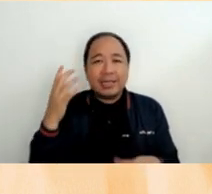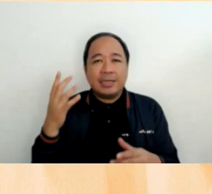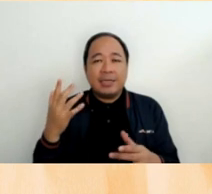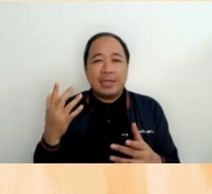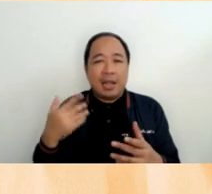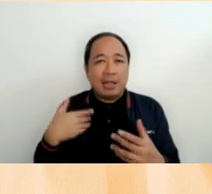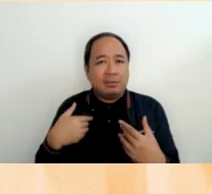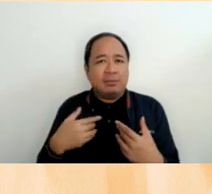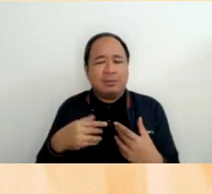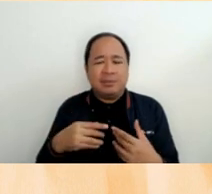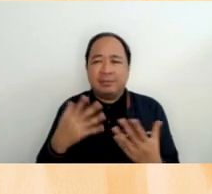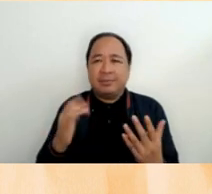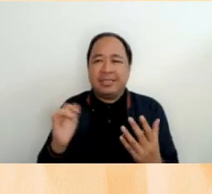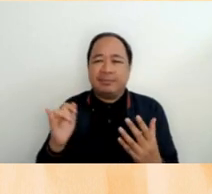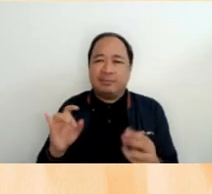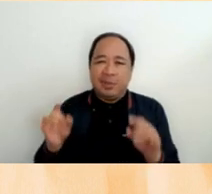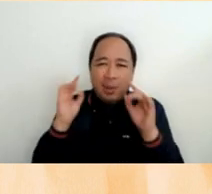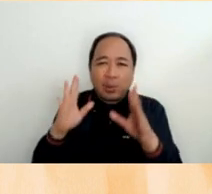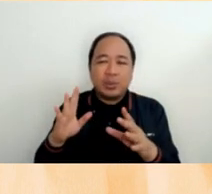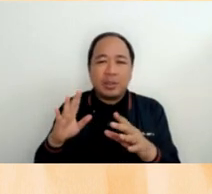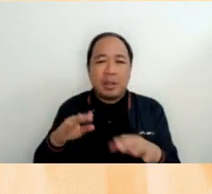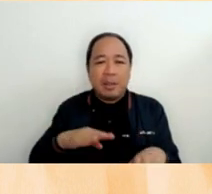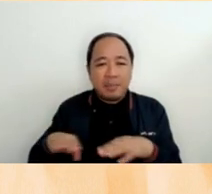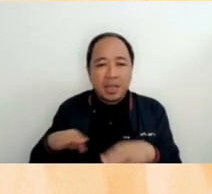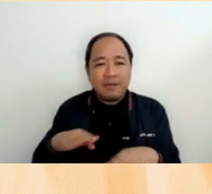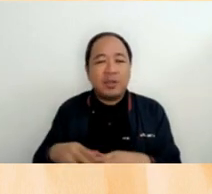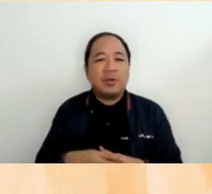younger behaviors such as bedwetting.